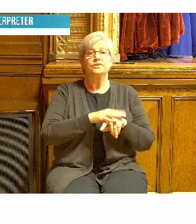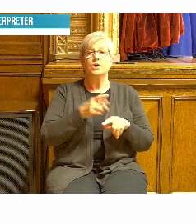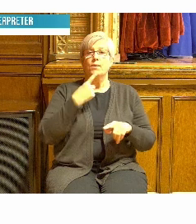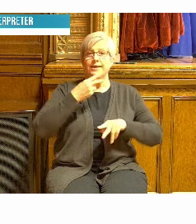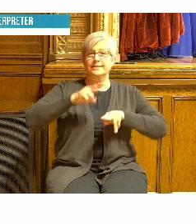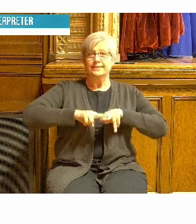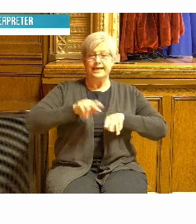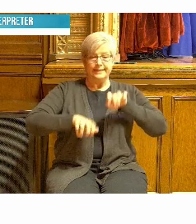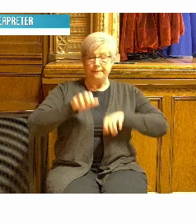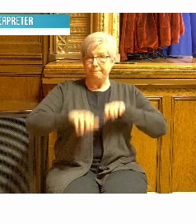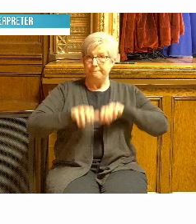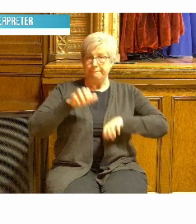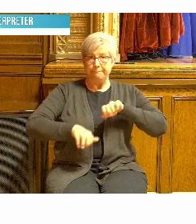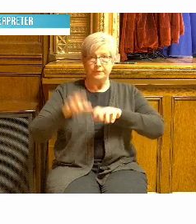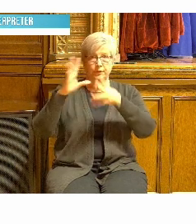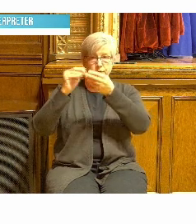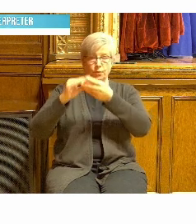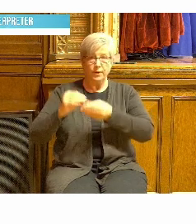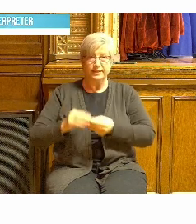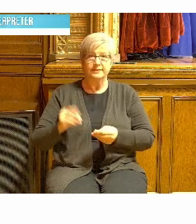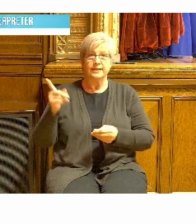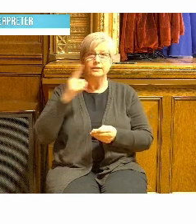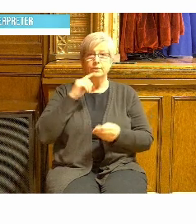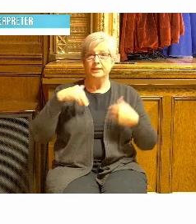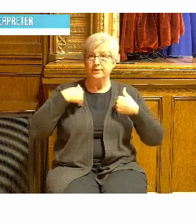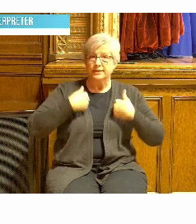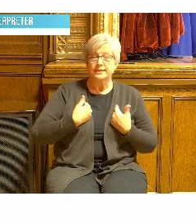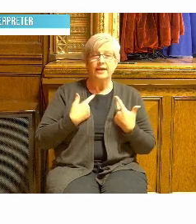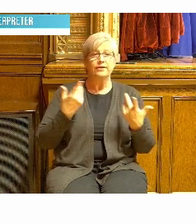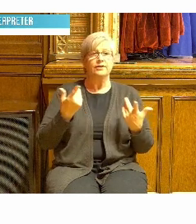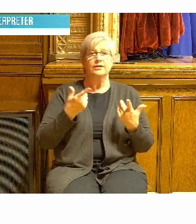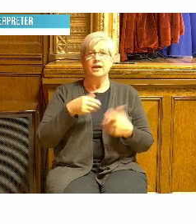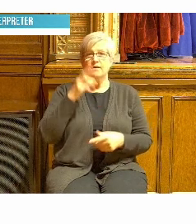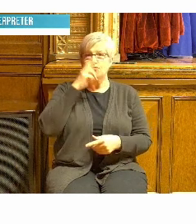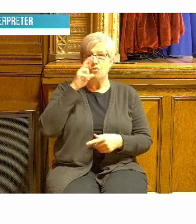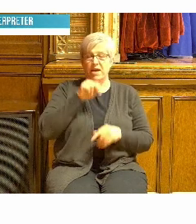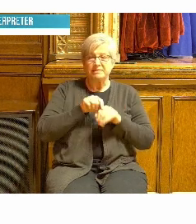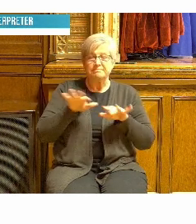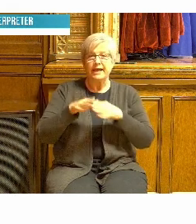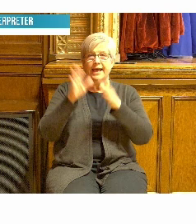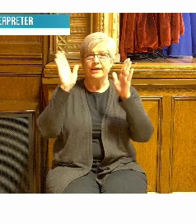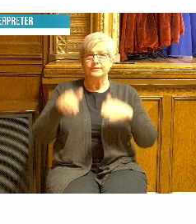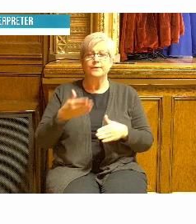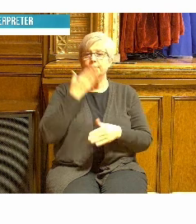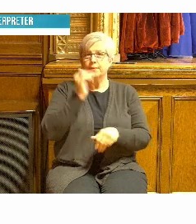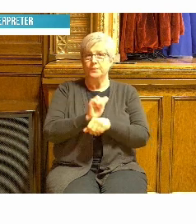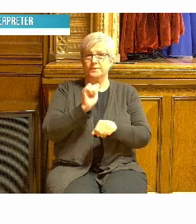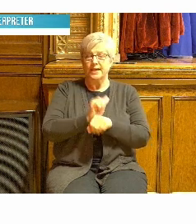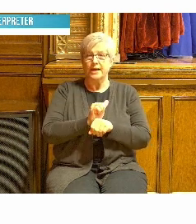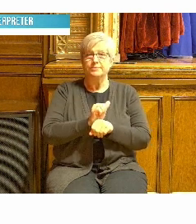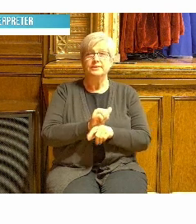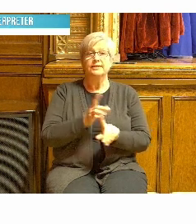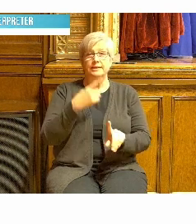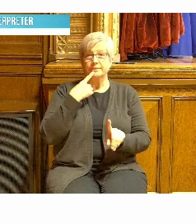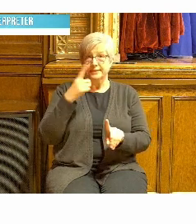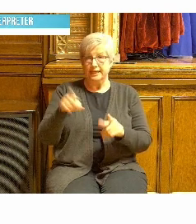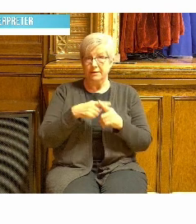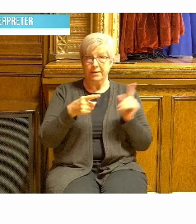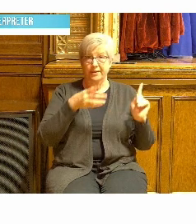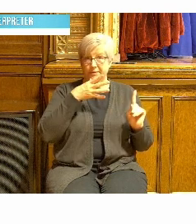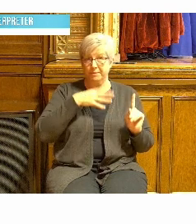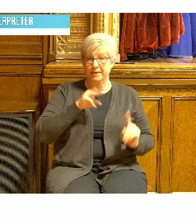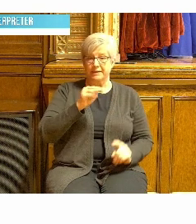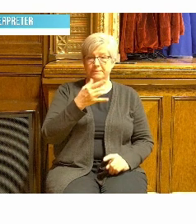sat out there typing. They told me they were tired of rat-infested housing and no jobs. And let me tell you about Mildred